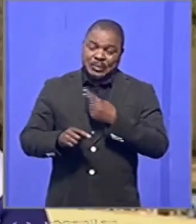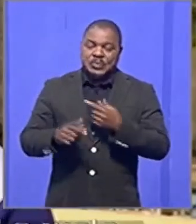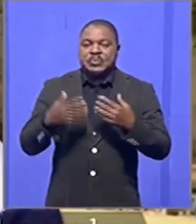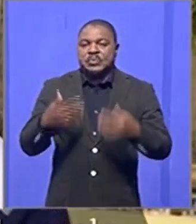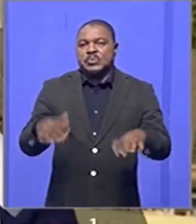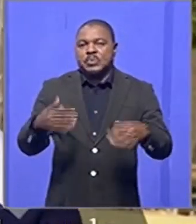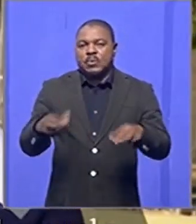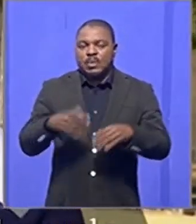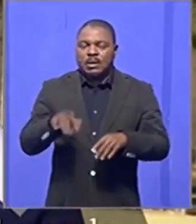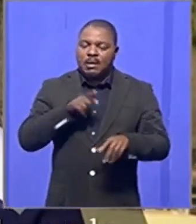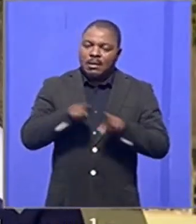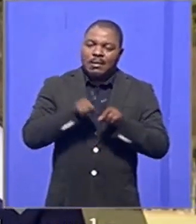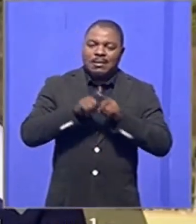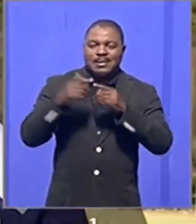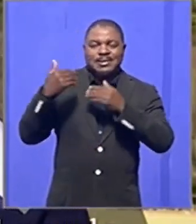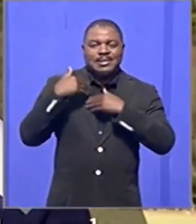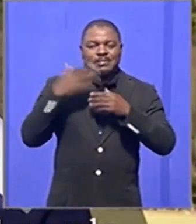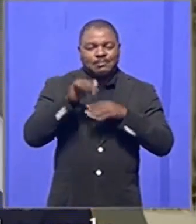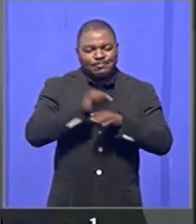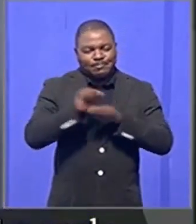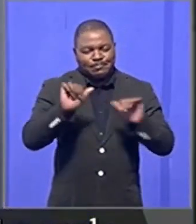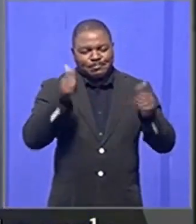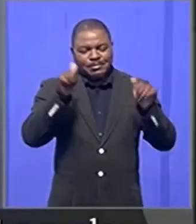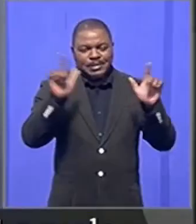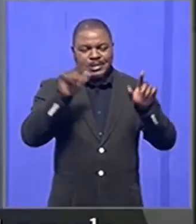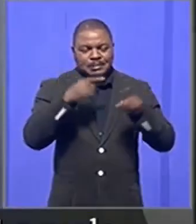in charge of that Shushan and piano.